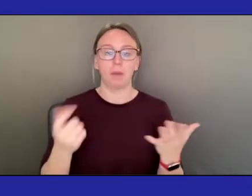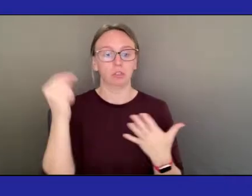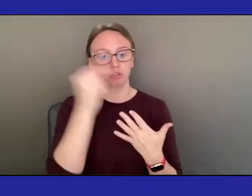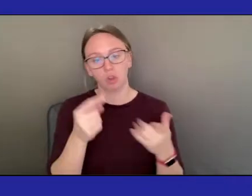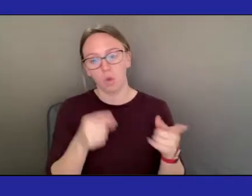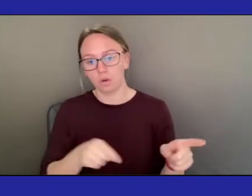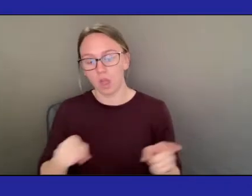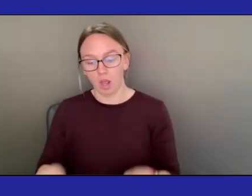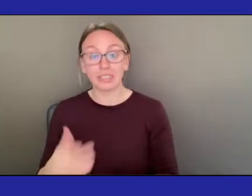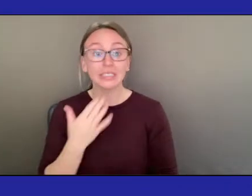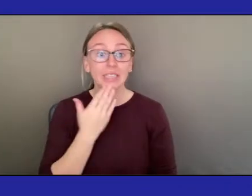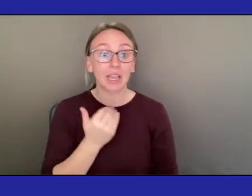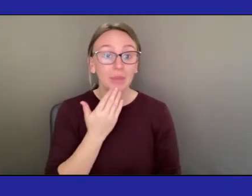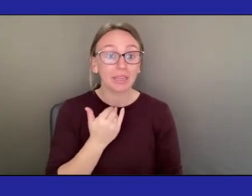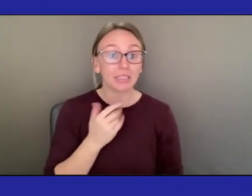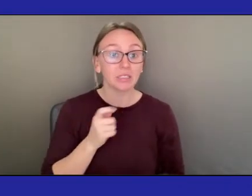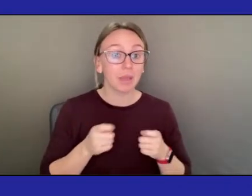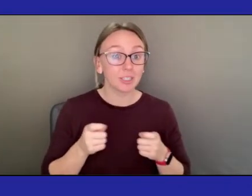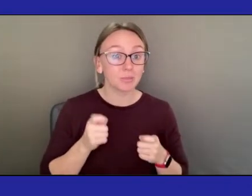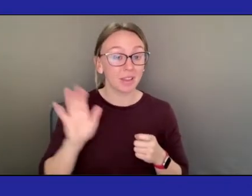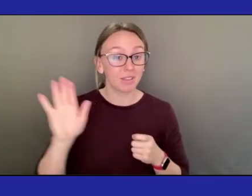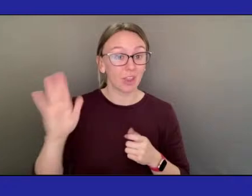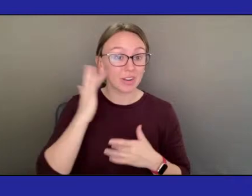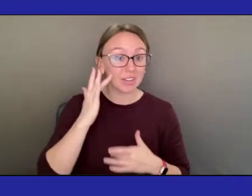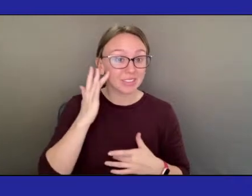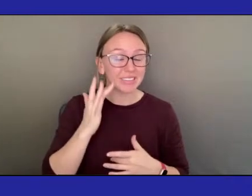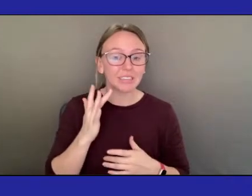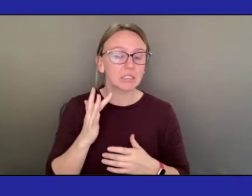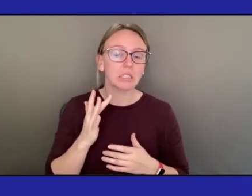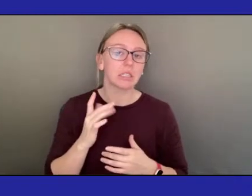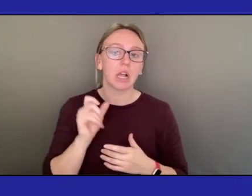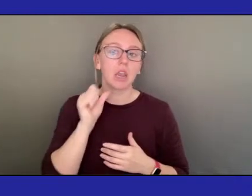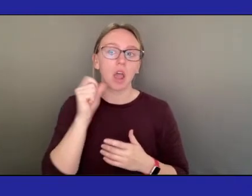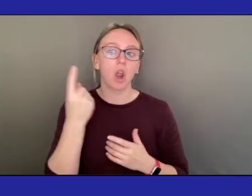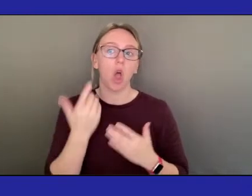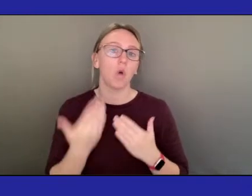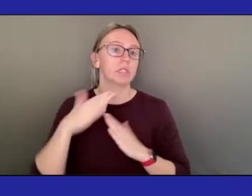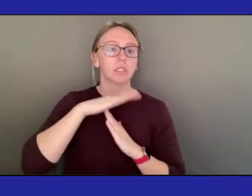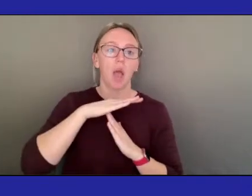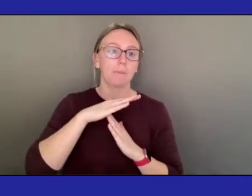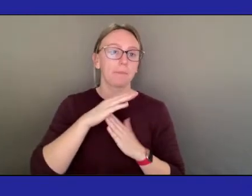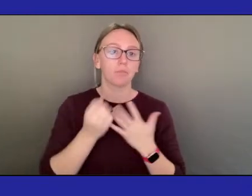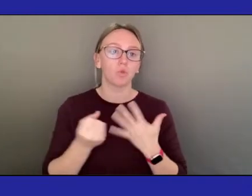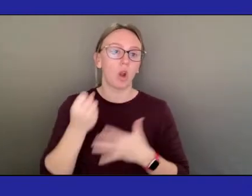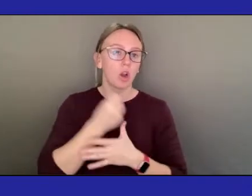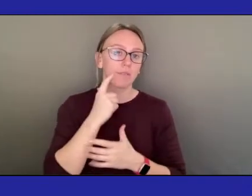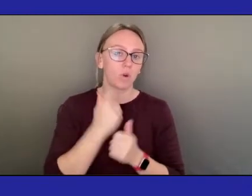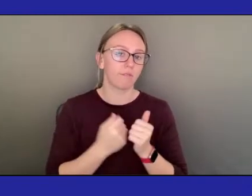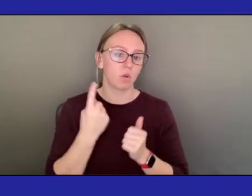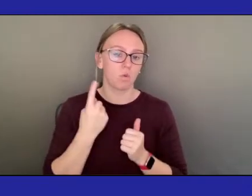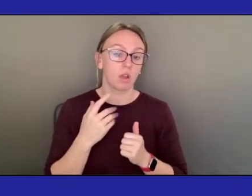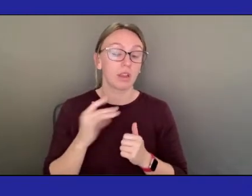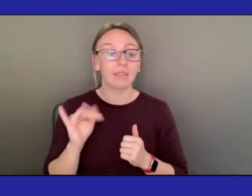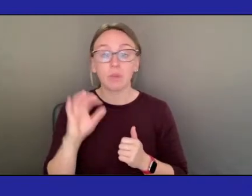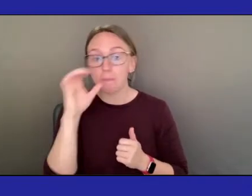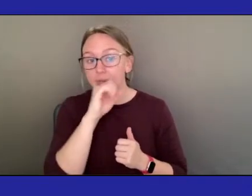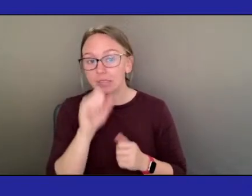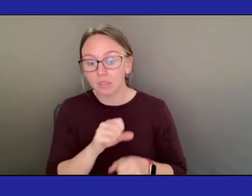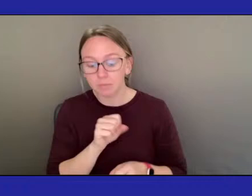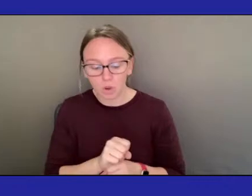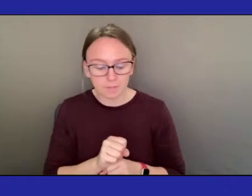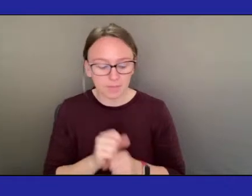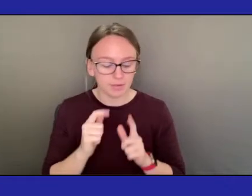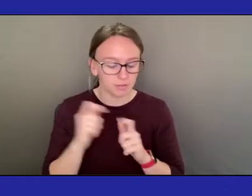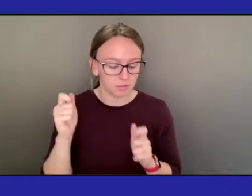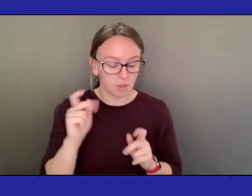Diabetes is, or management of their illness is not necessarily top of mind for everyone, and they miss an appointment. So people who are